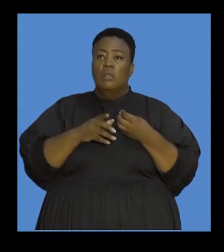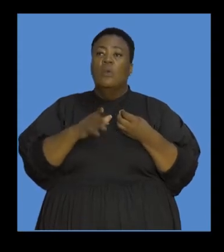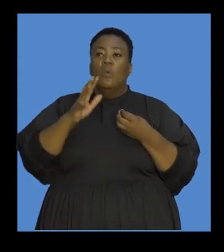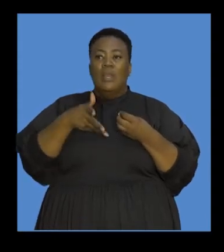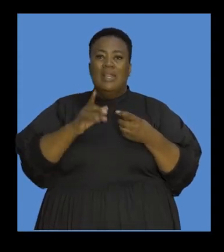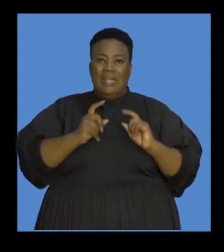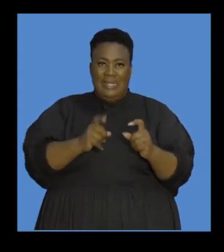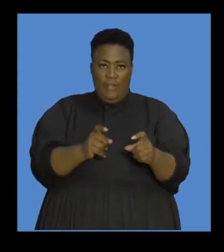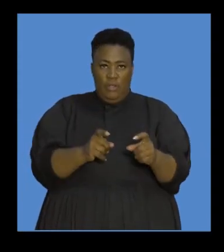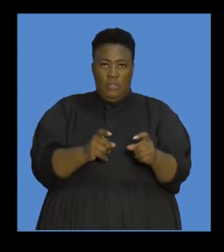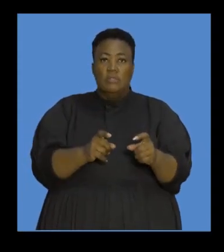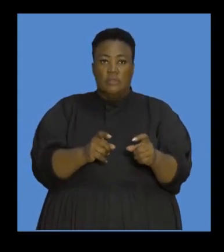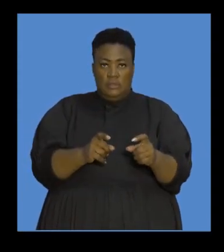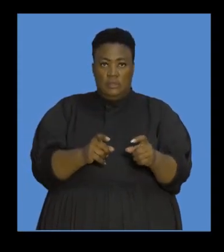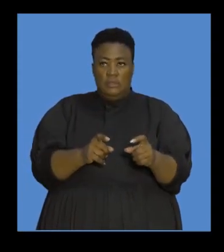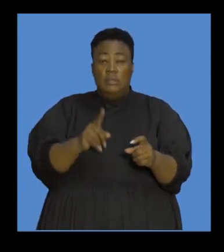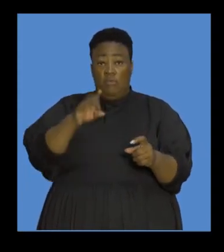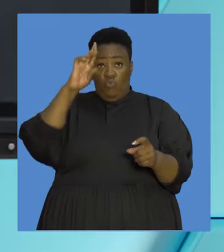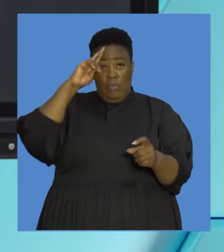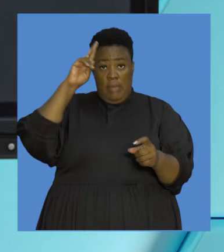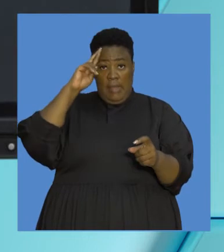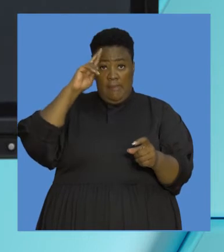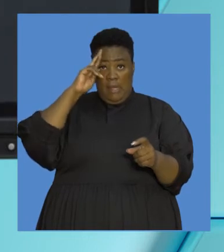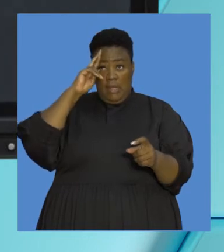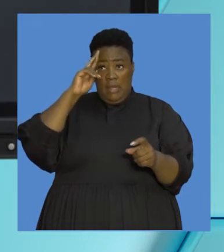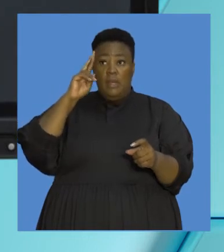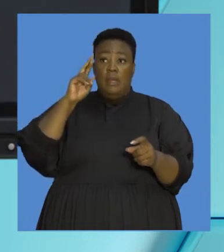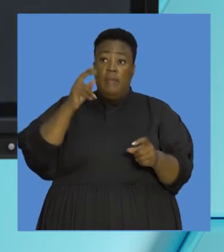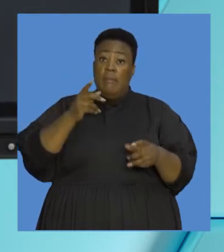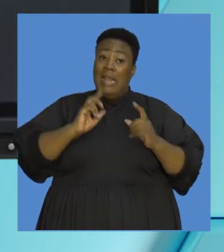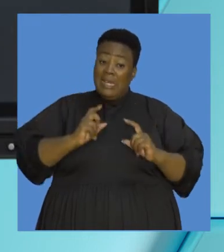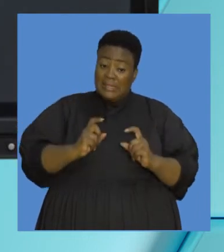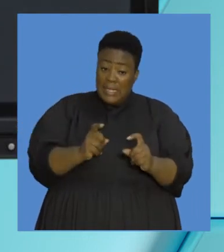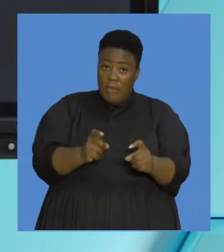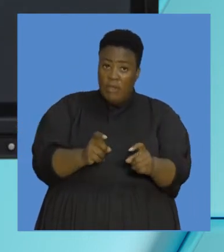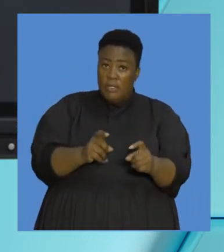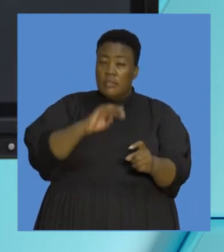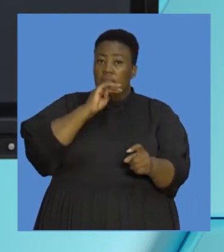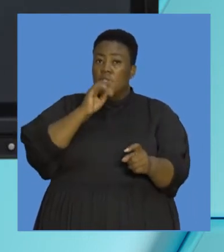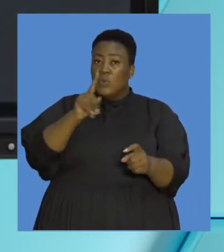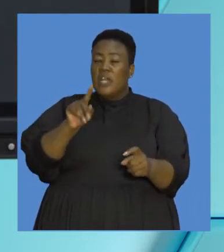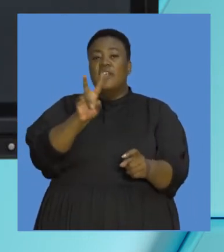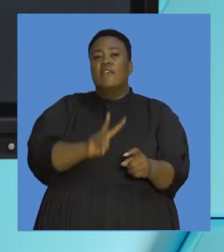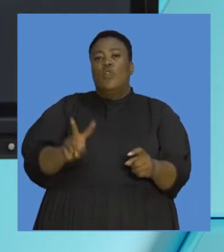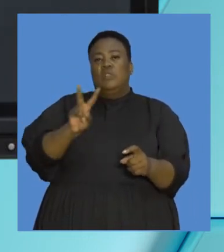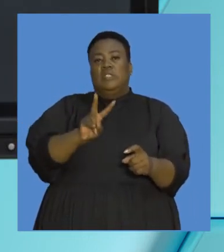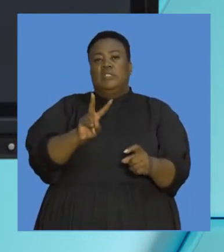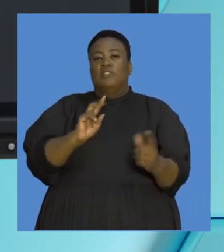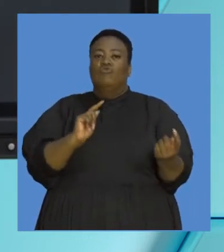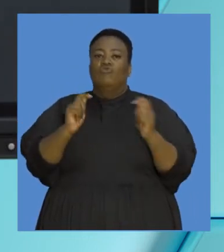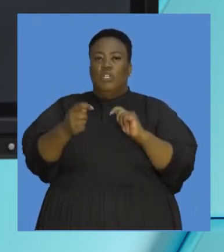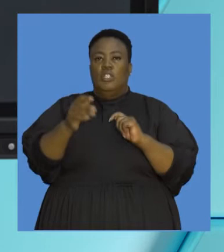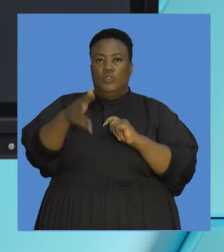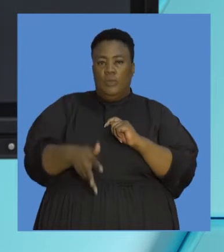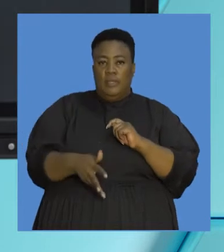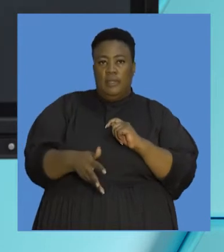not accelerated. The object will accelerate. Remember, by accelerate, I mean the